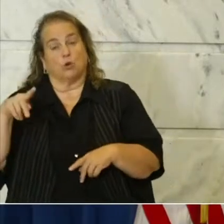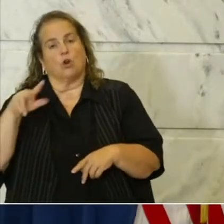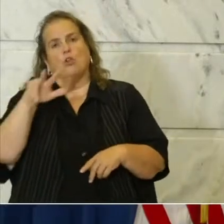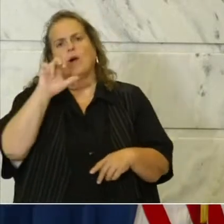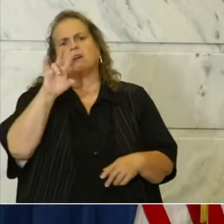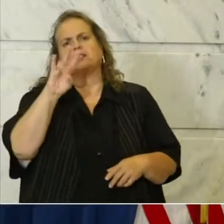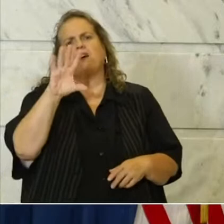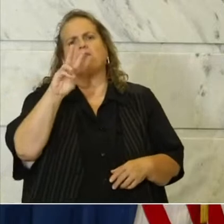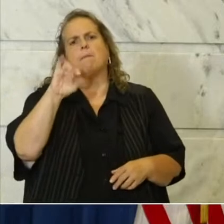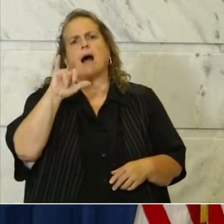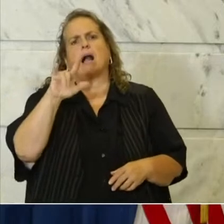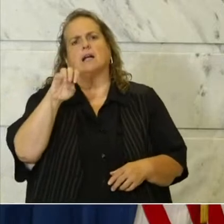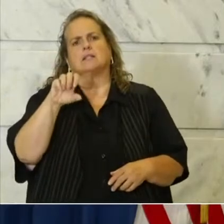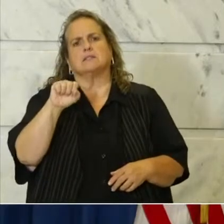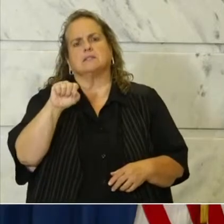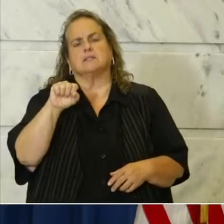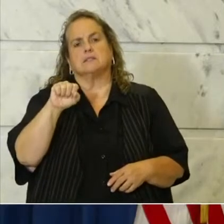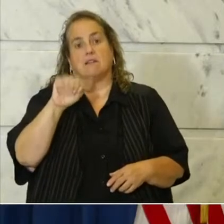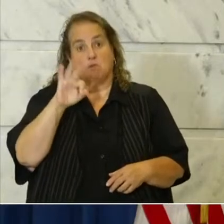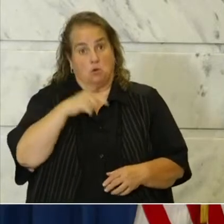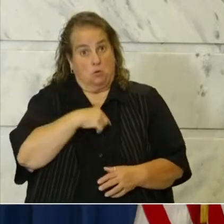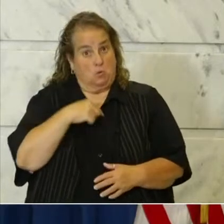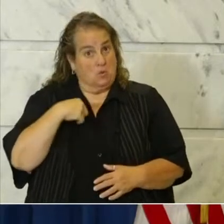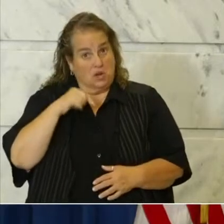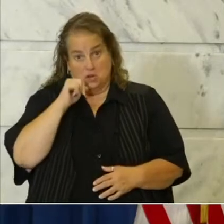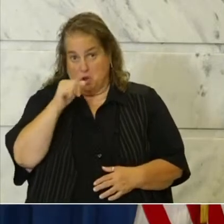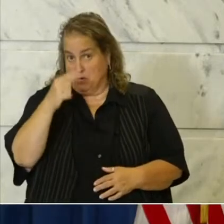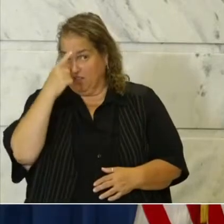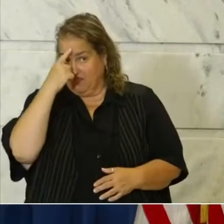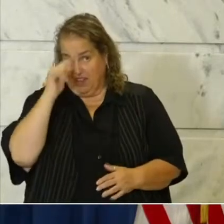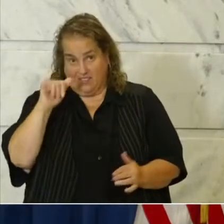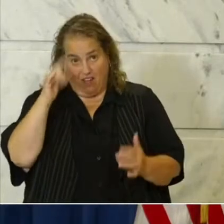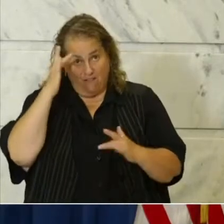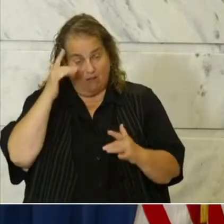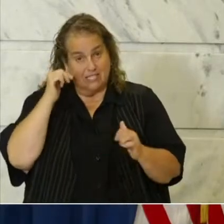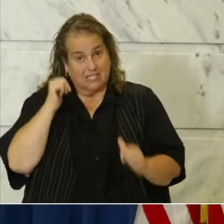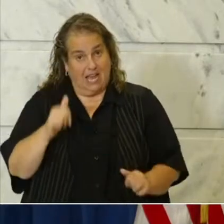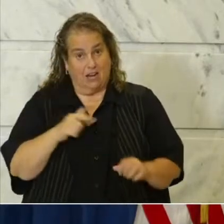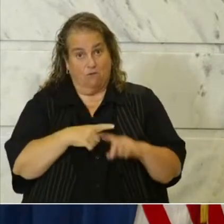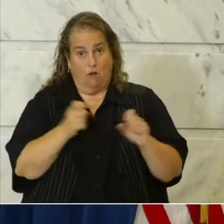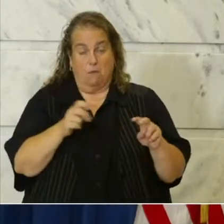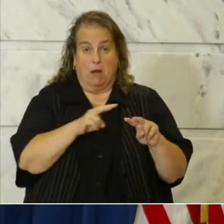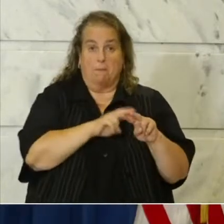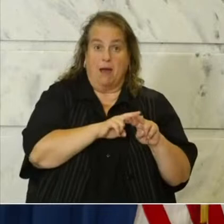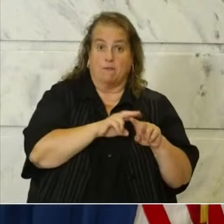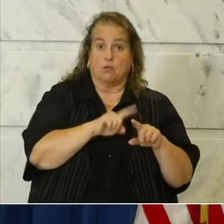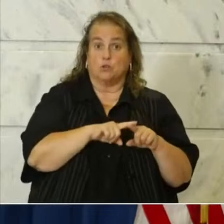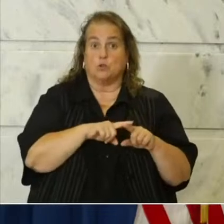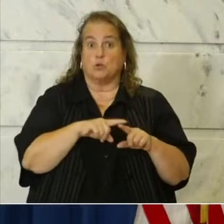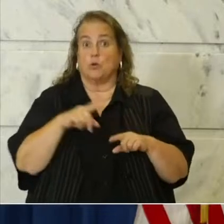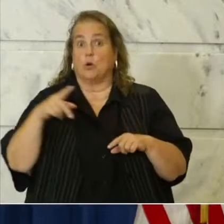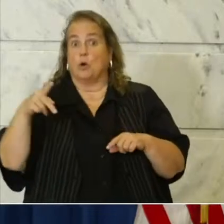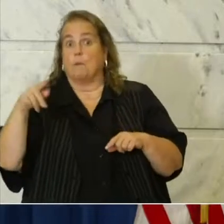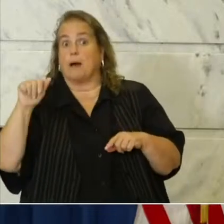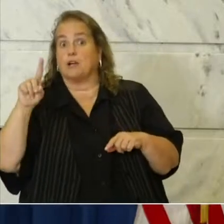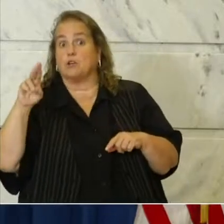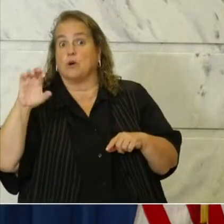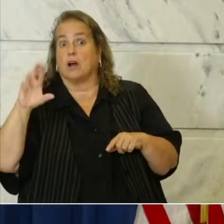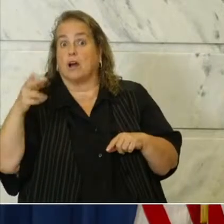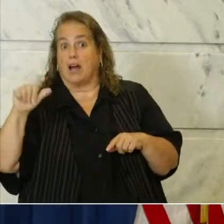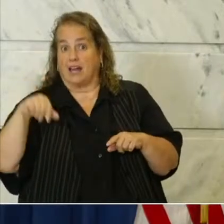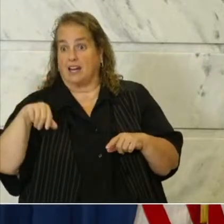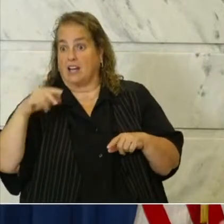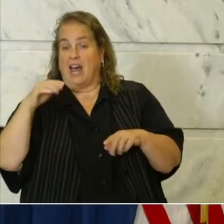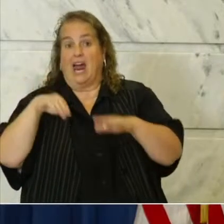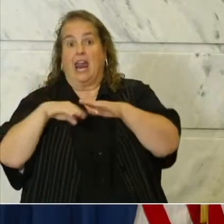Maps. And so if we don't think that the virus can get from Pikeville to Paducah in less than 2 months,